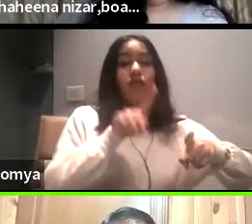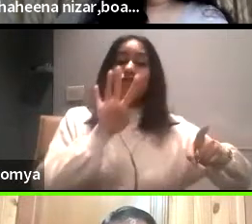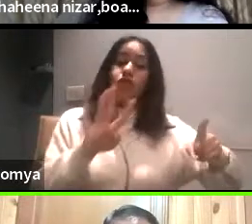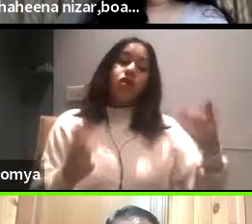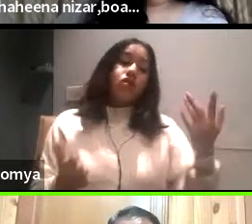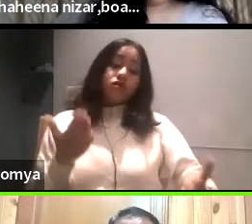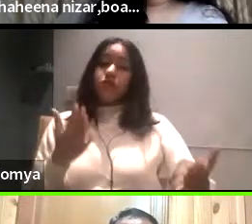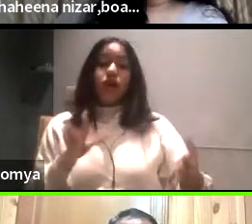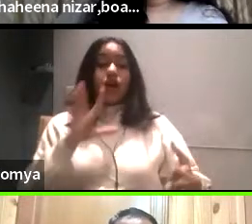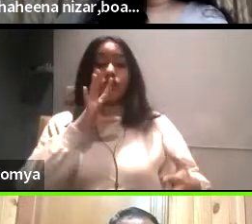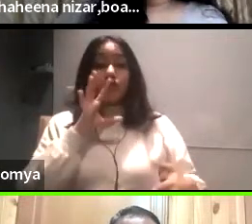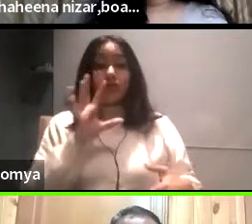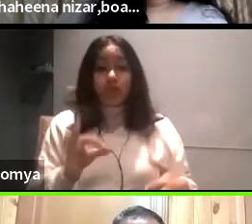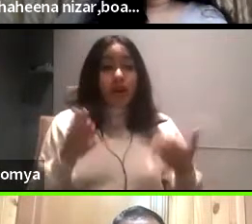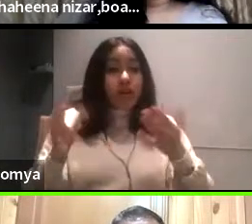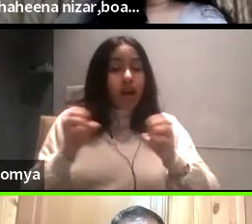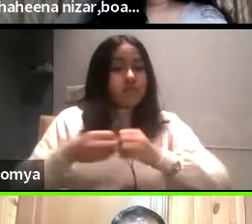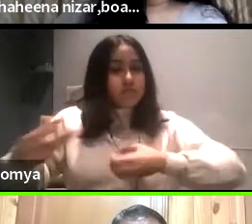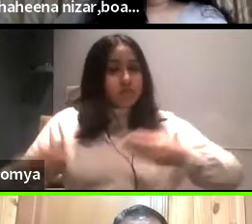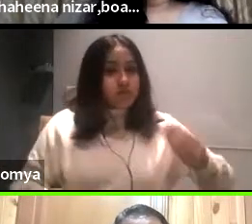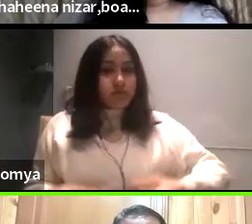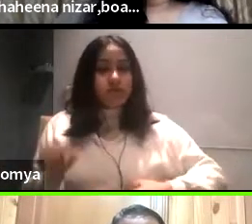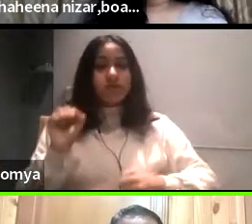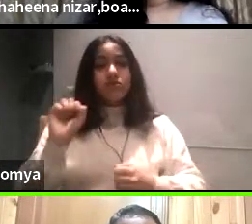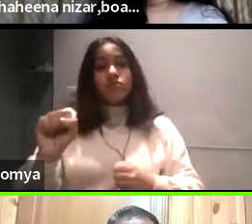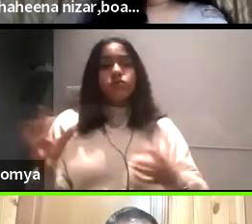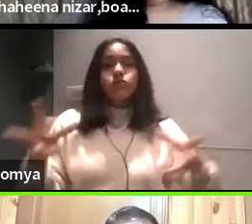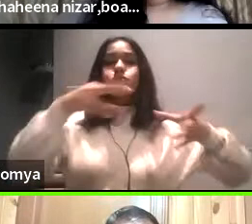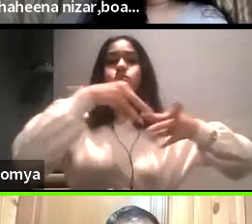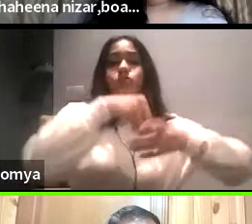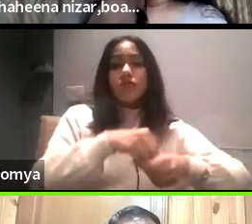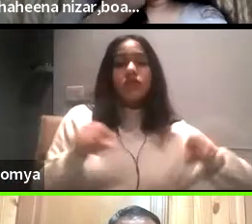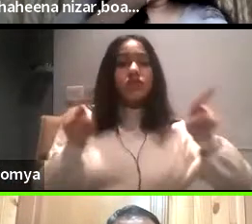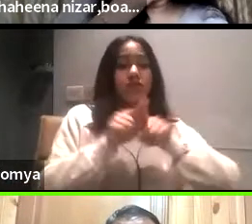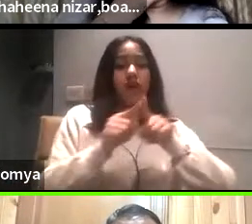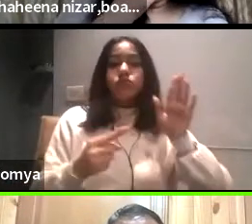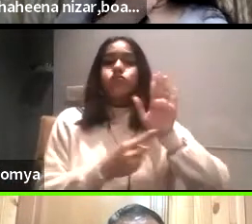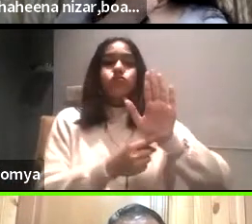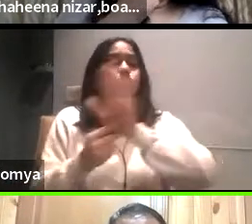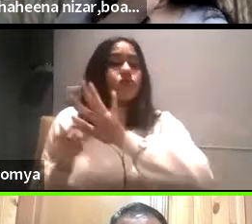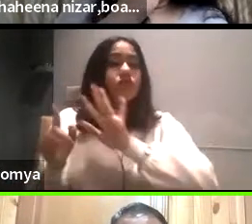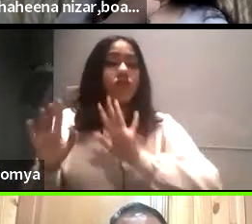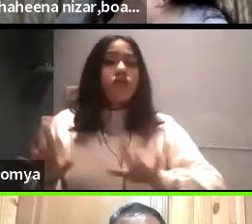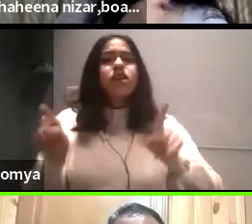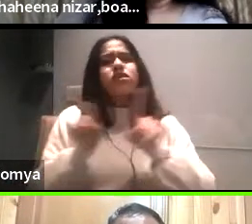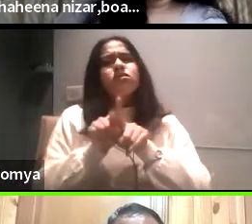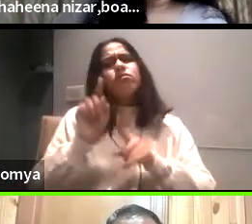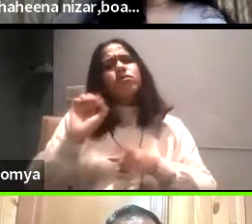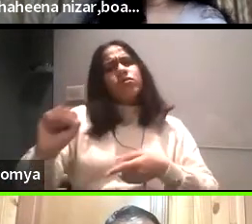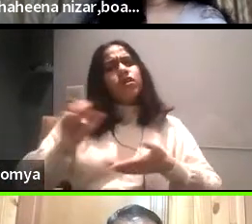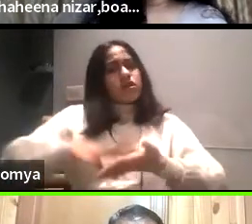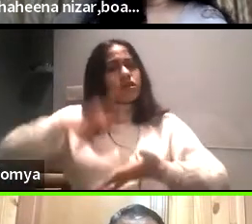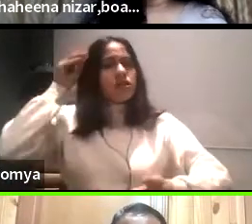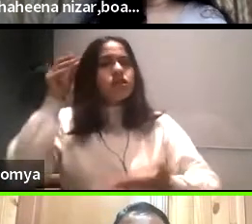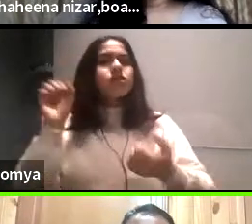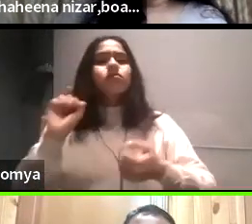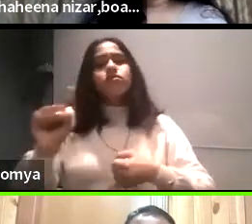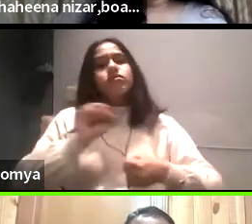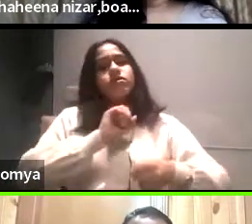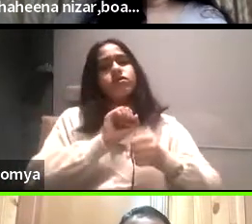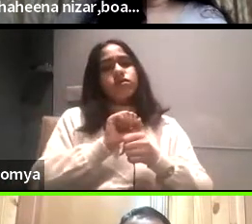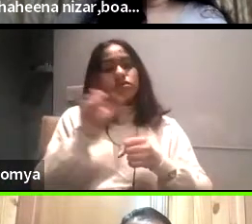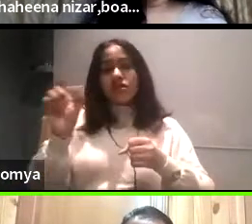but I'm sure your business and your contribution would have shown. So what has been your learnings? What has been your